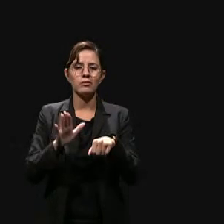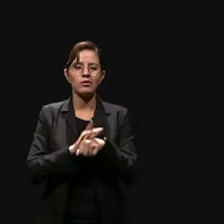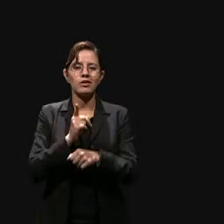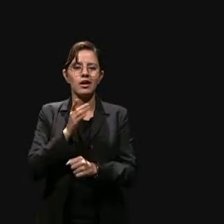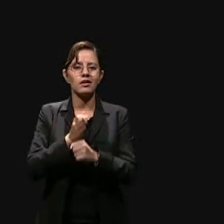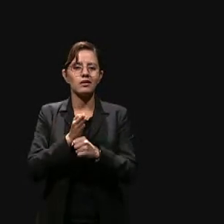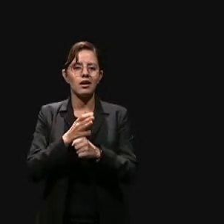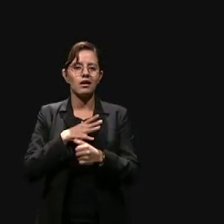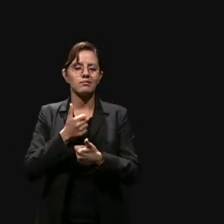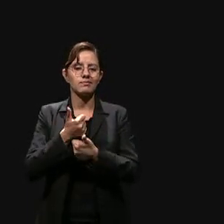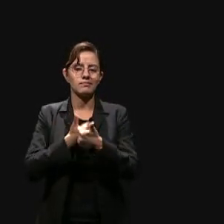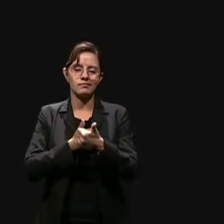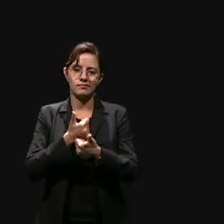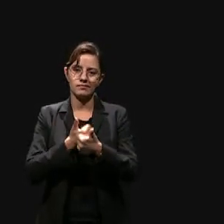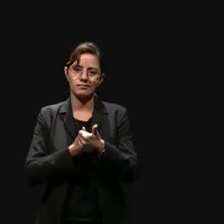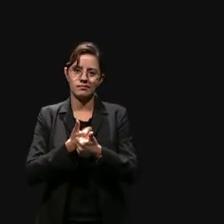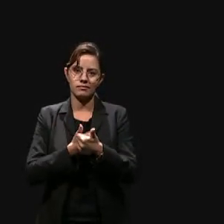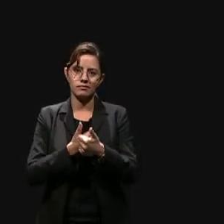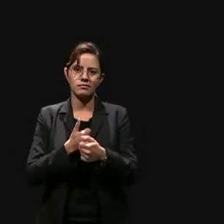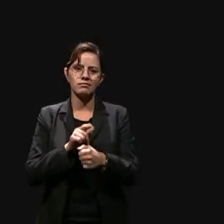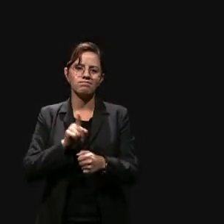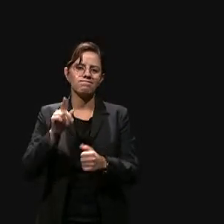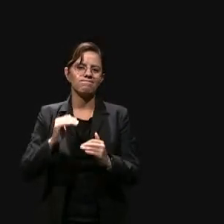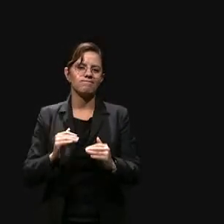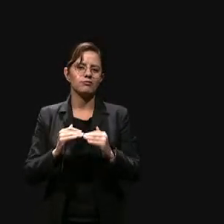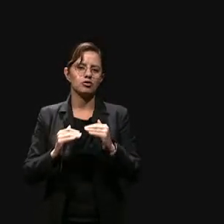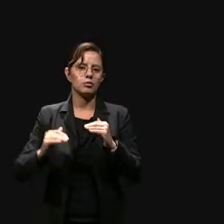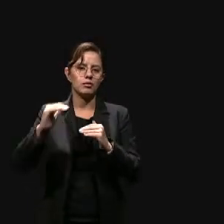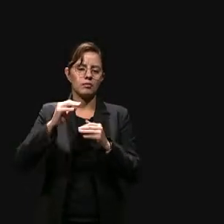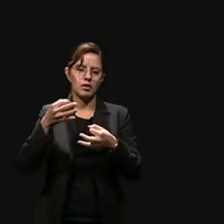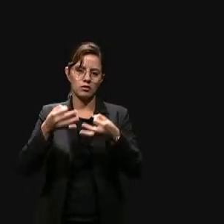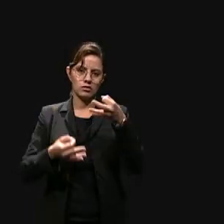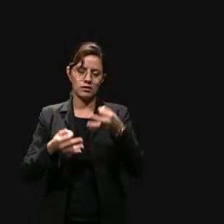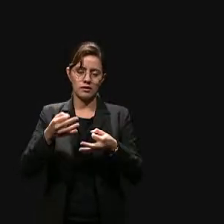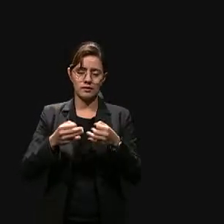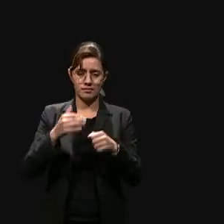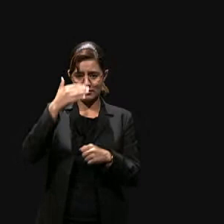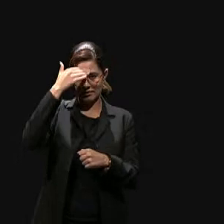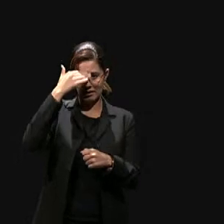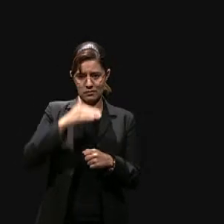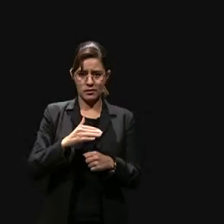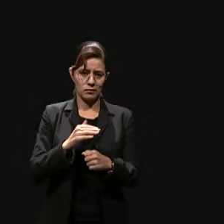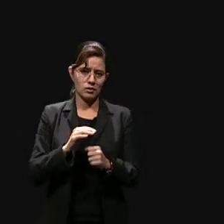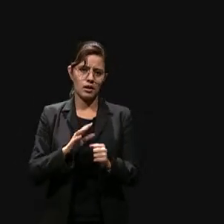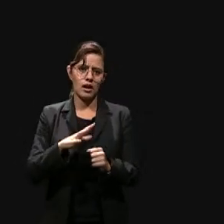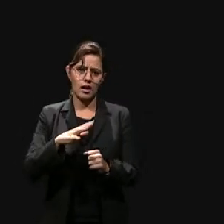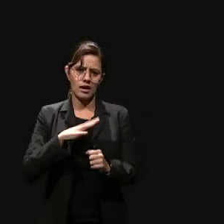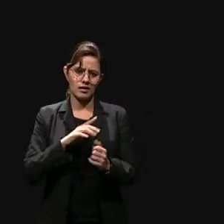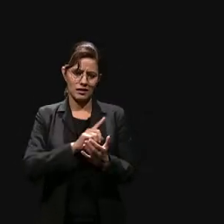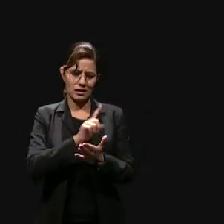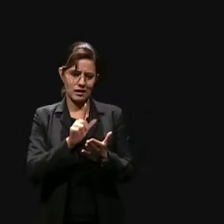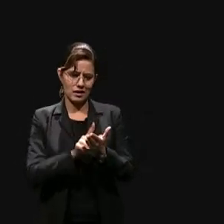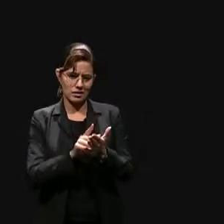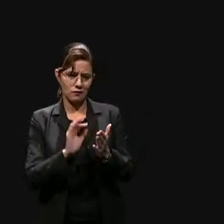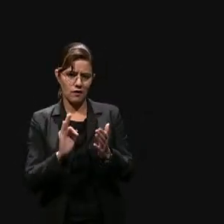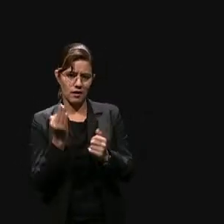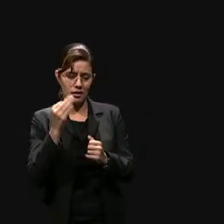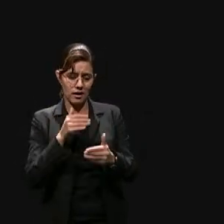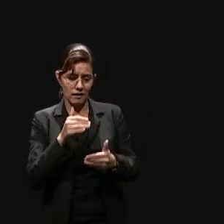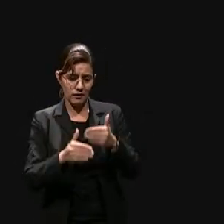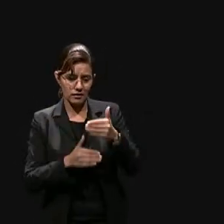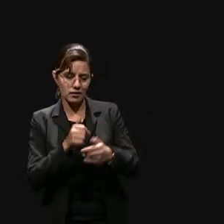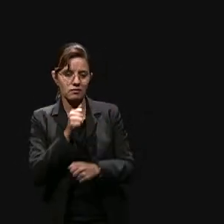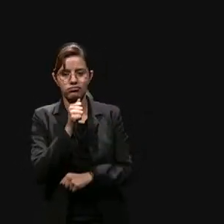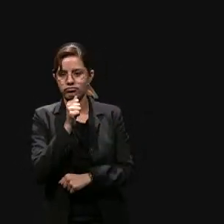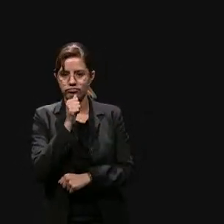advancing federal legislation, and the states are. And that's where we need to make sure that there's some uniformity in